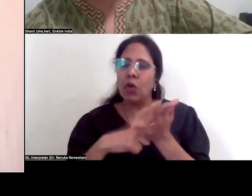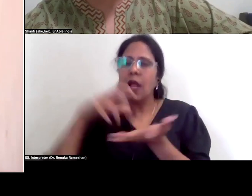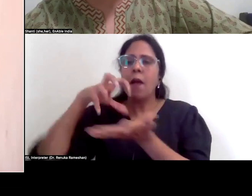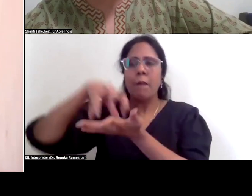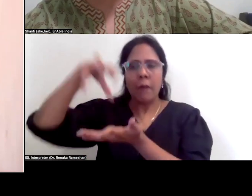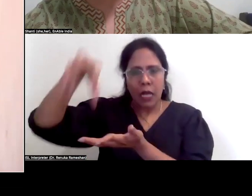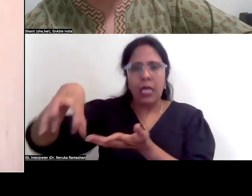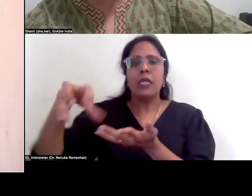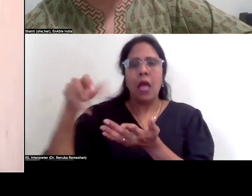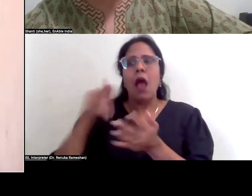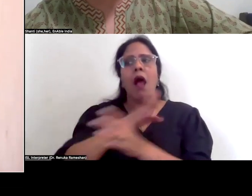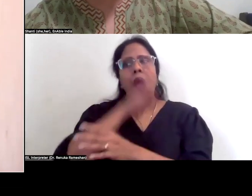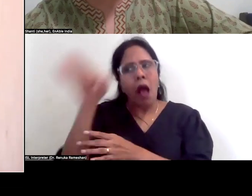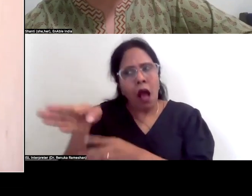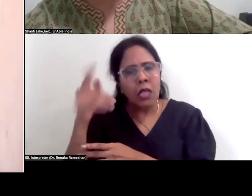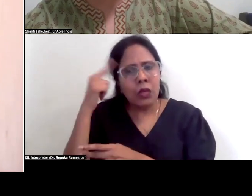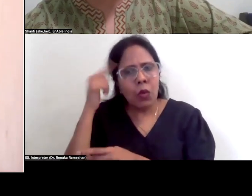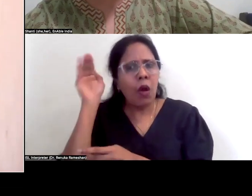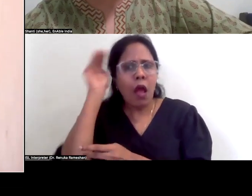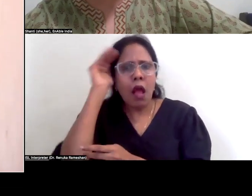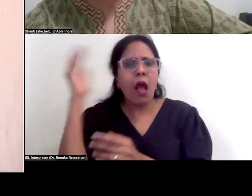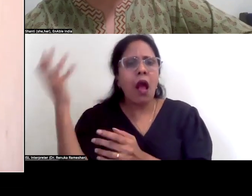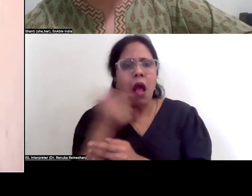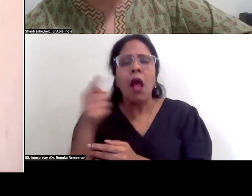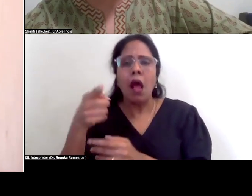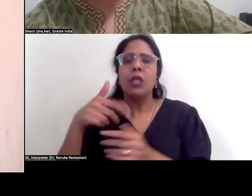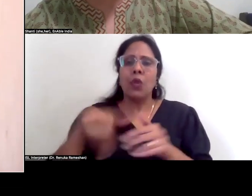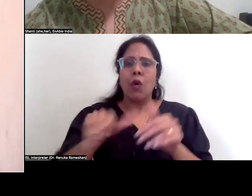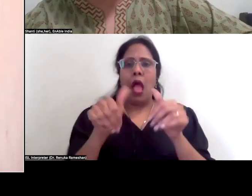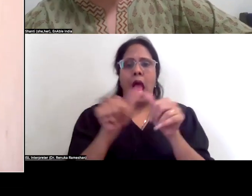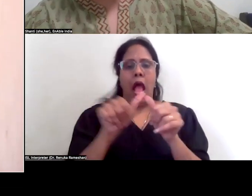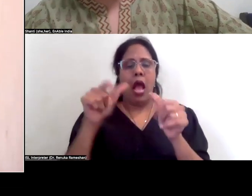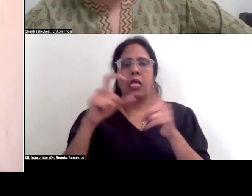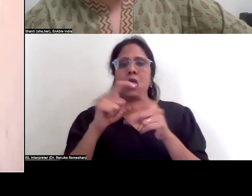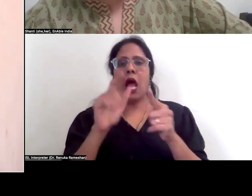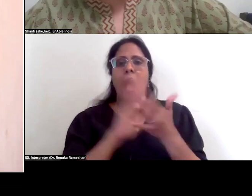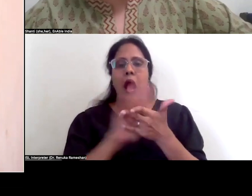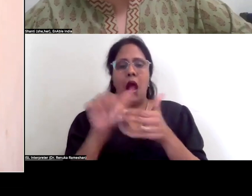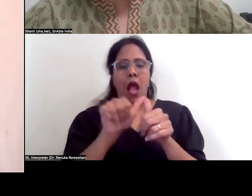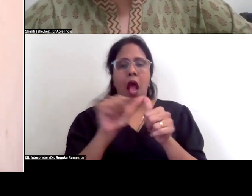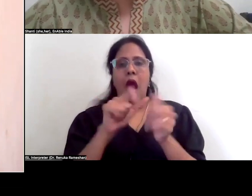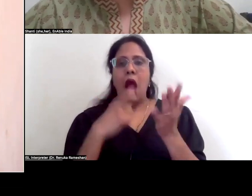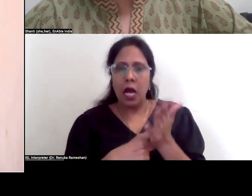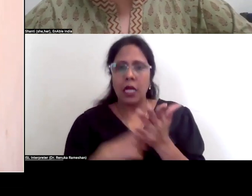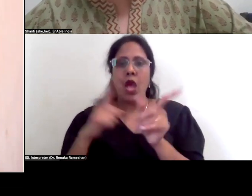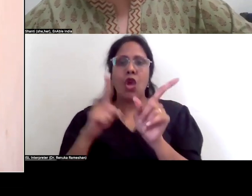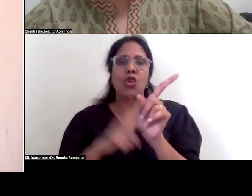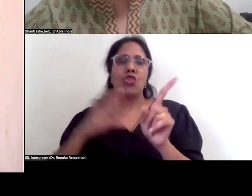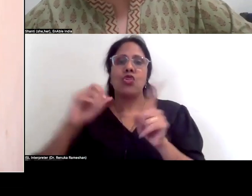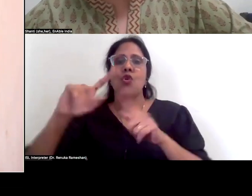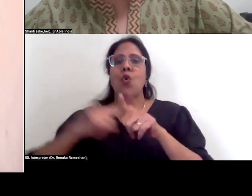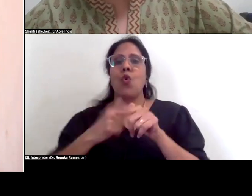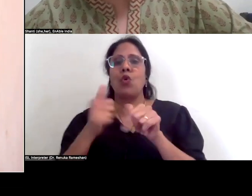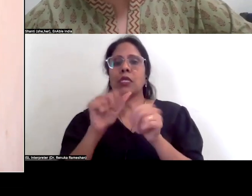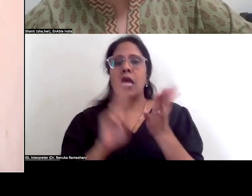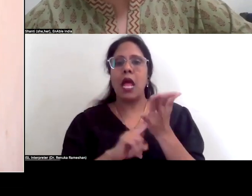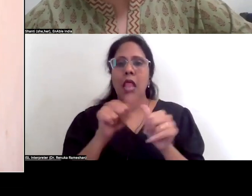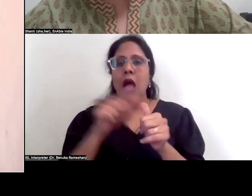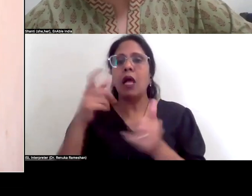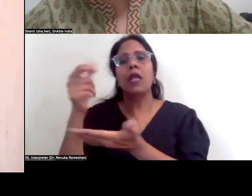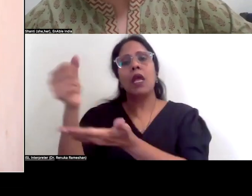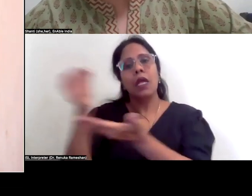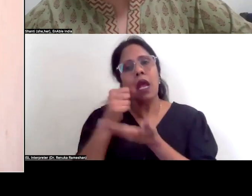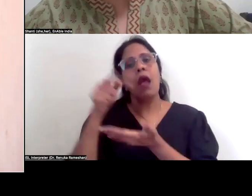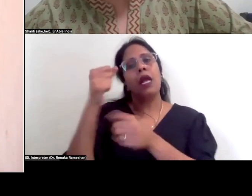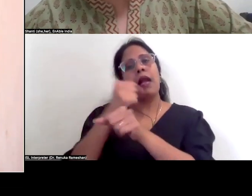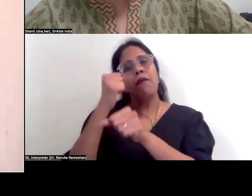and at that time, I got to know about Aadhar Yojana, which is a scheme to get a loan. They gave me a petty shop and rupees 15,000.